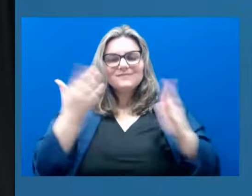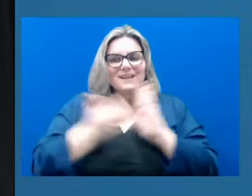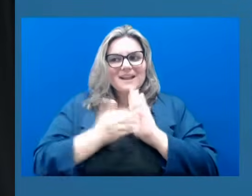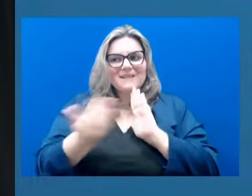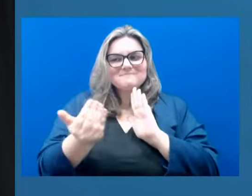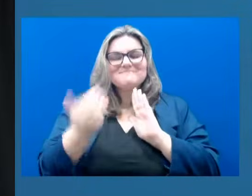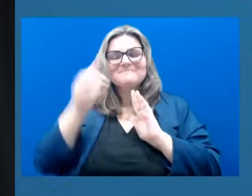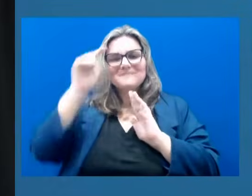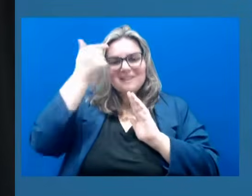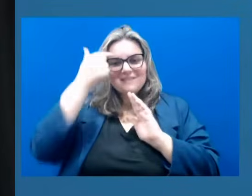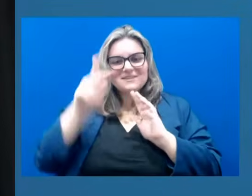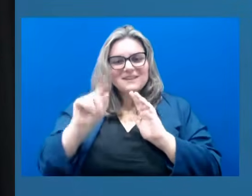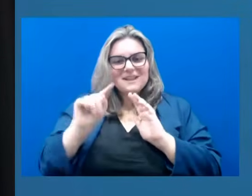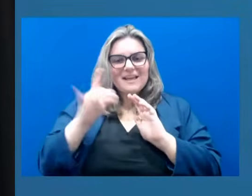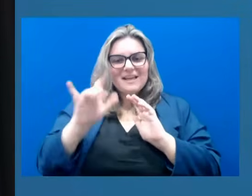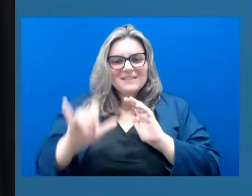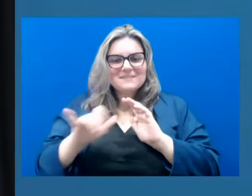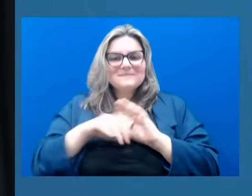Hochul.